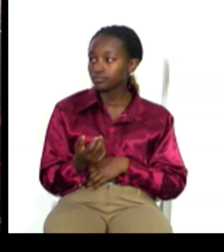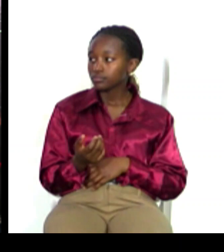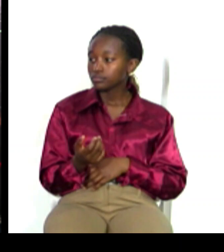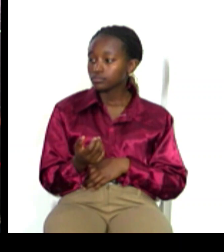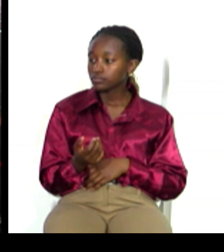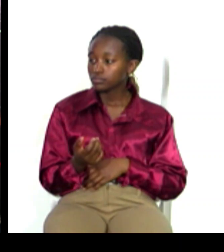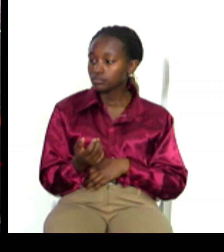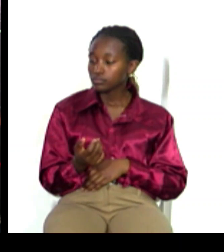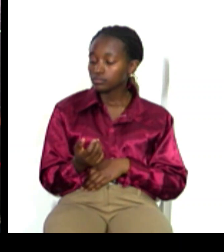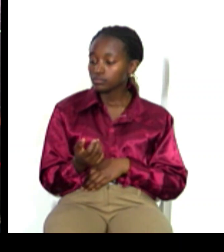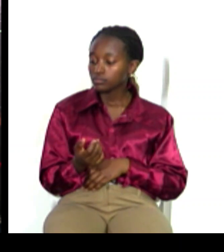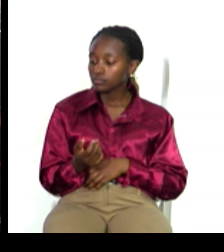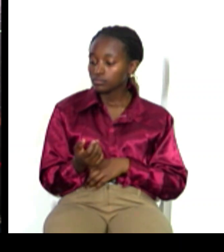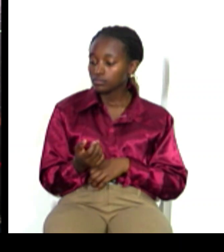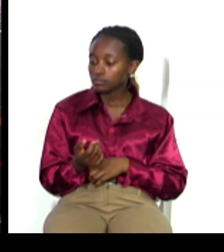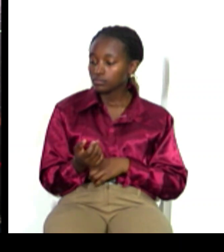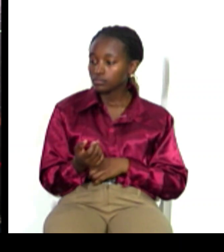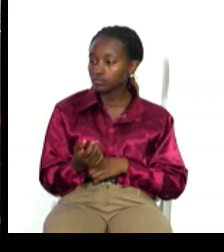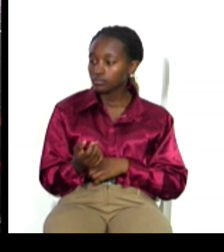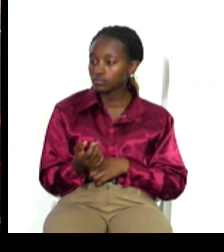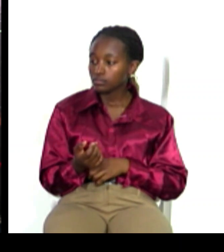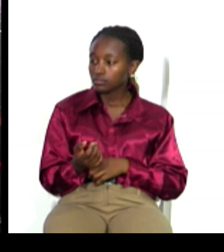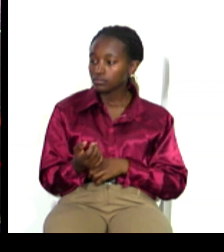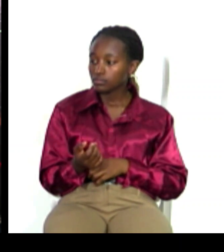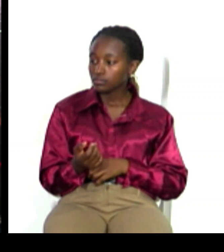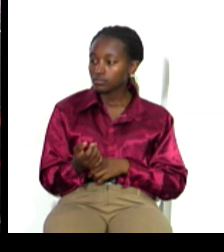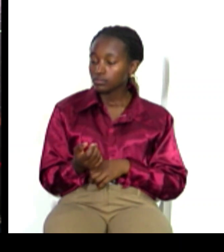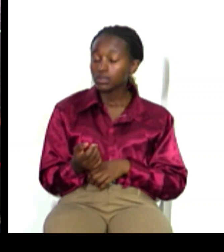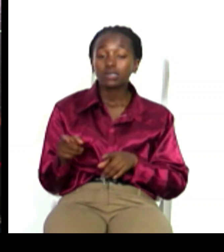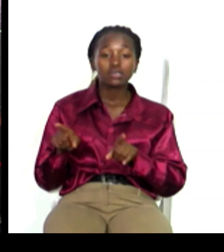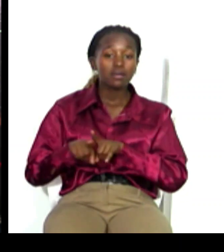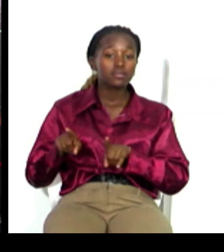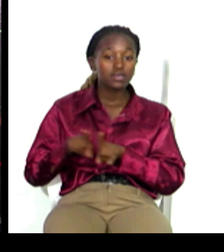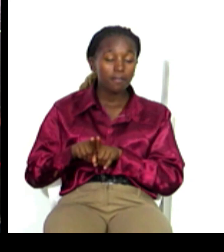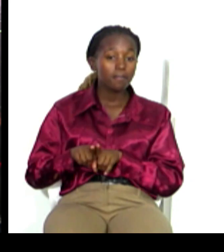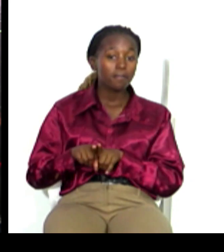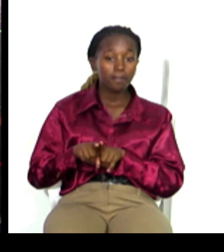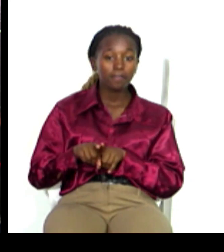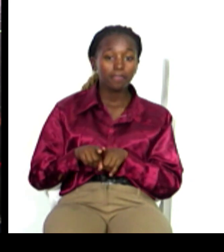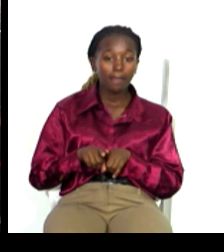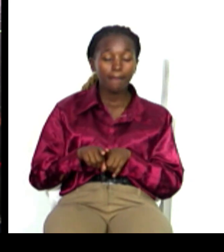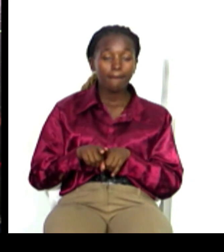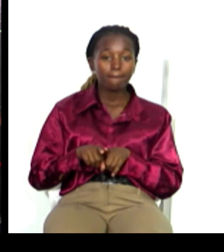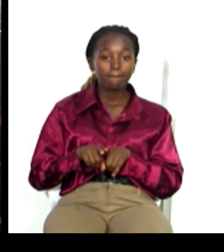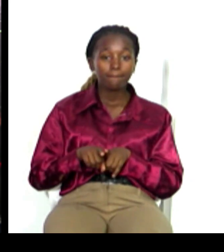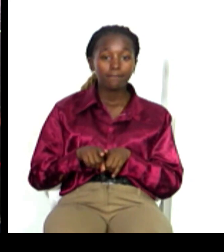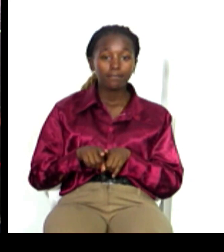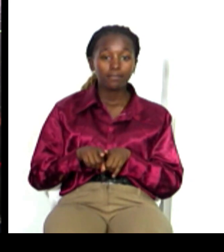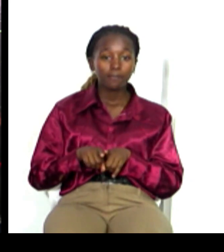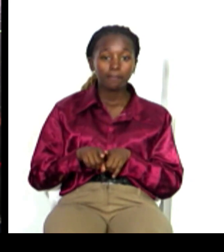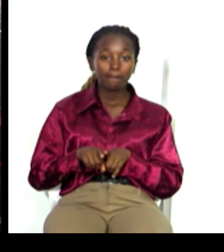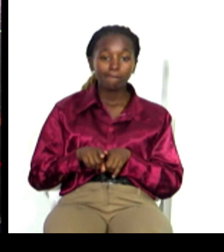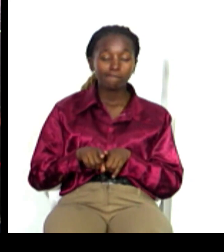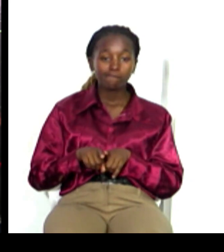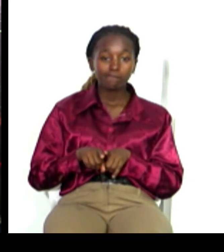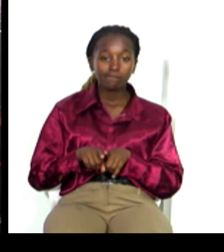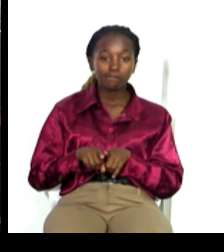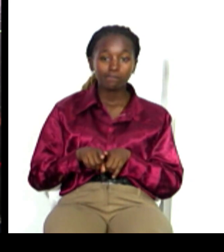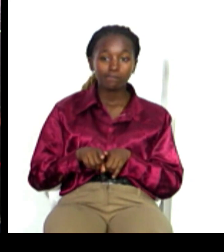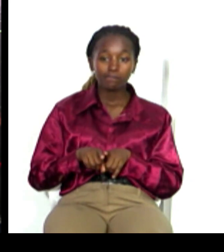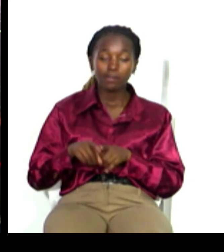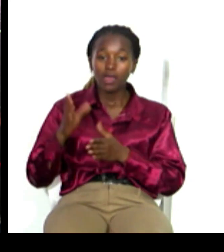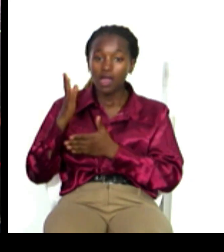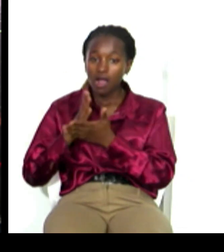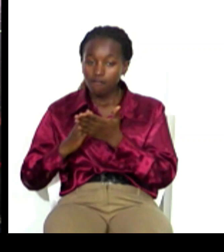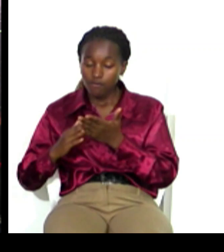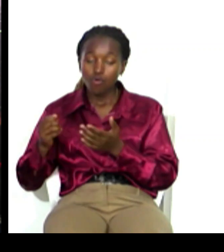we there we don't mention Tutsi and Hutu. Yeah. But he Yeah. is Tutsi. I don't know, but He must